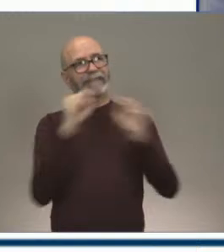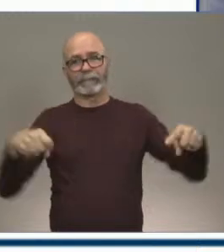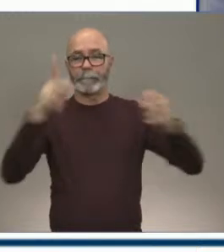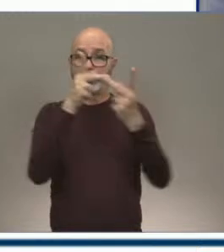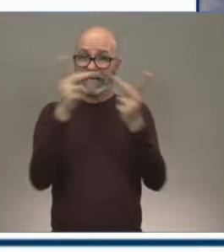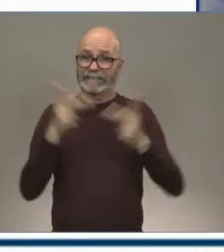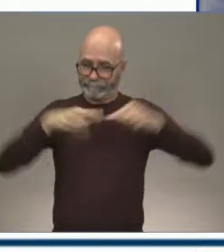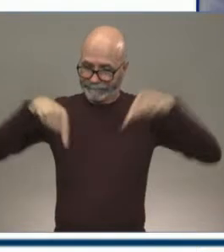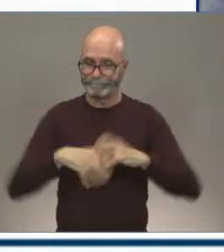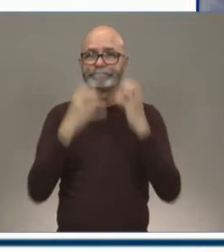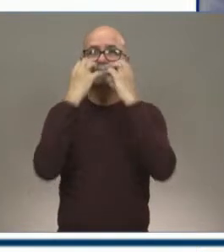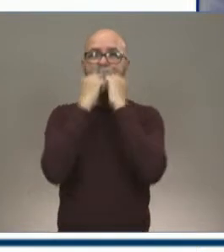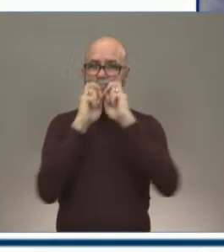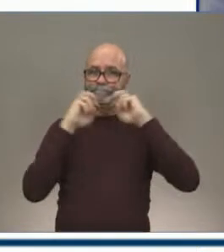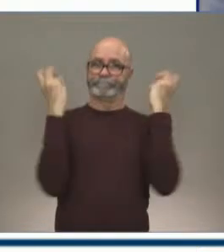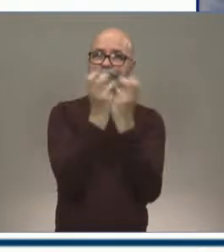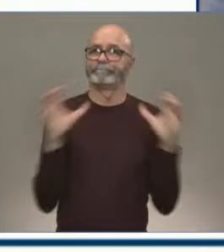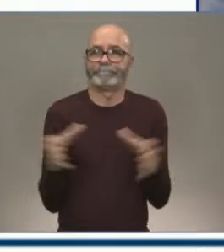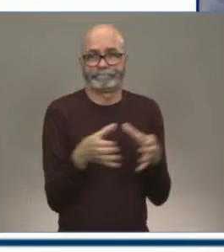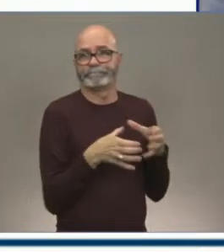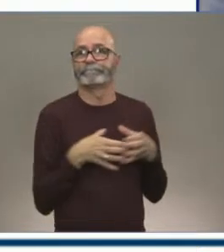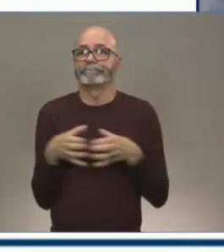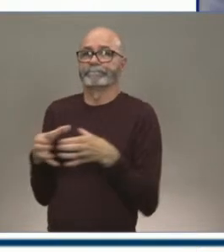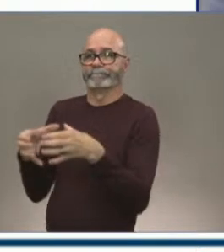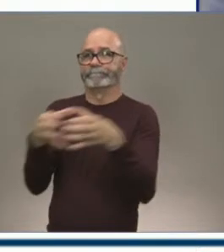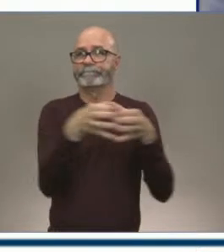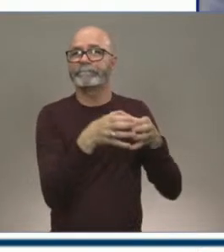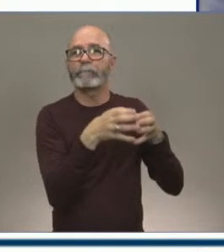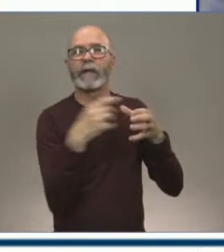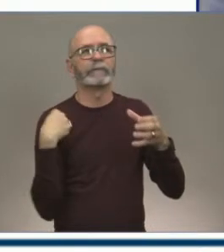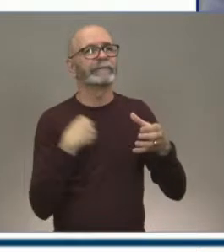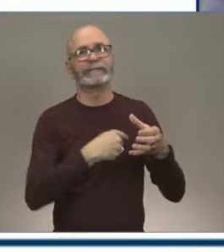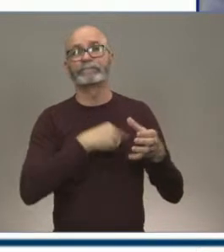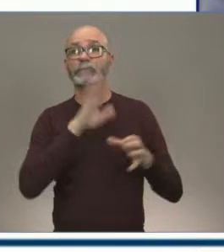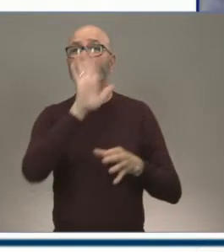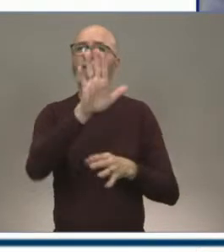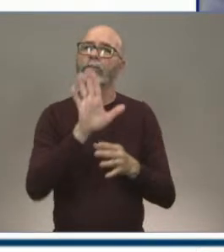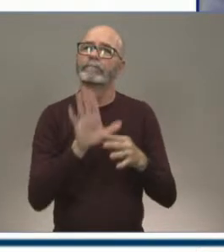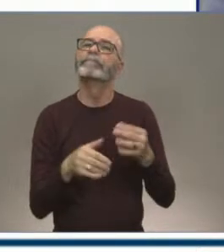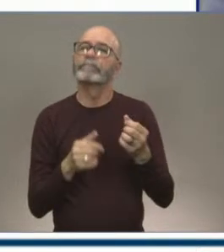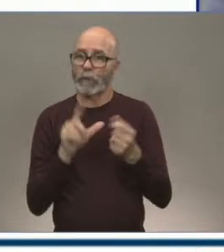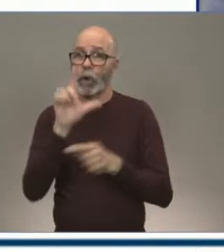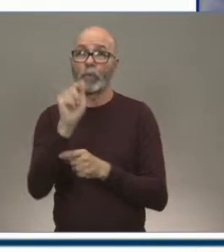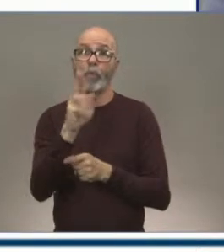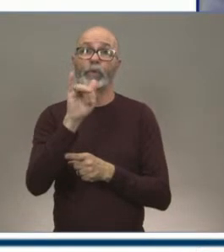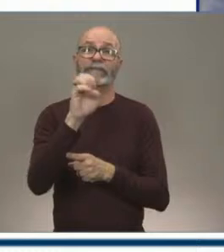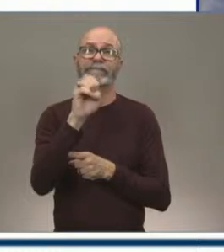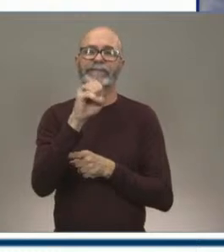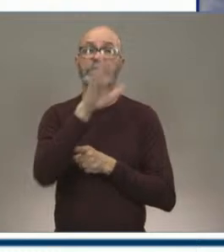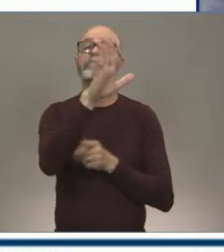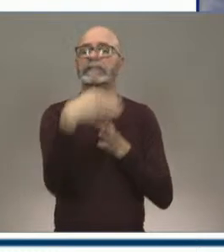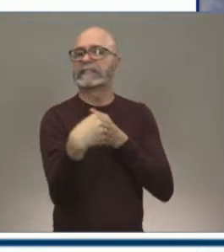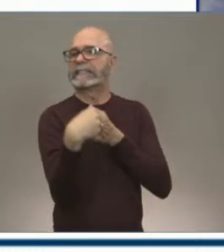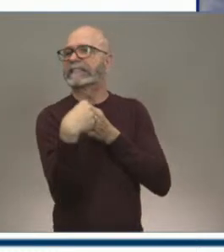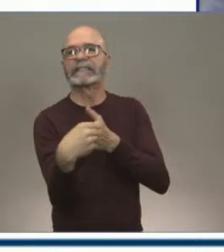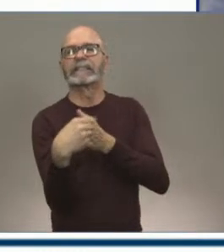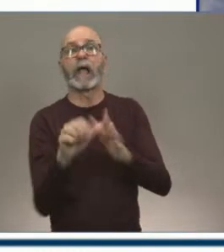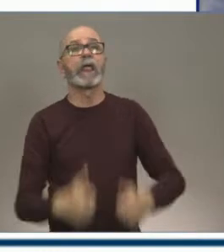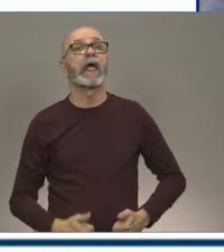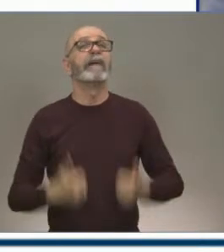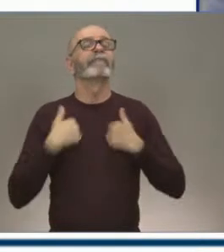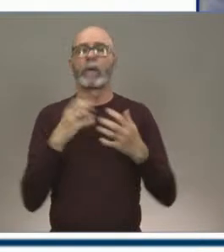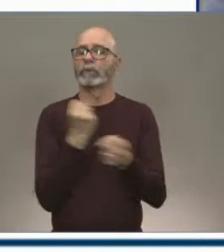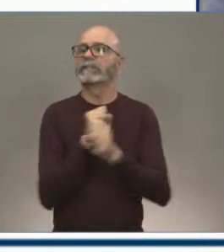And your guys' effort under your leadership, Laurie, has definitely saved lives in this province, and we are grateful for